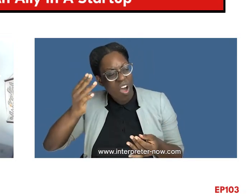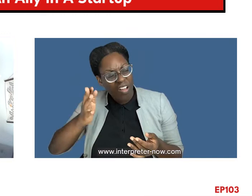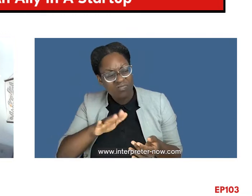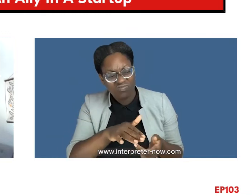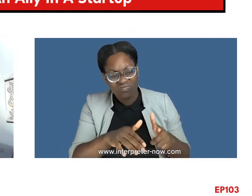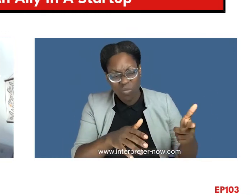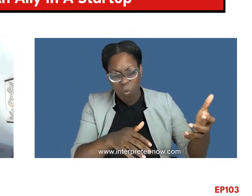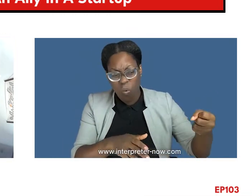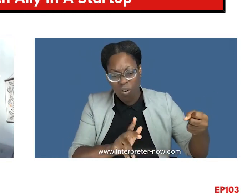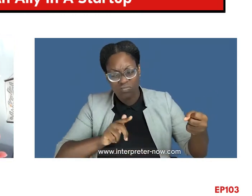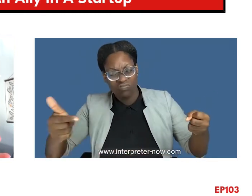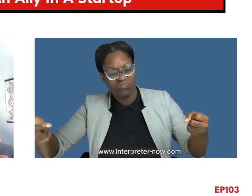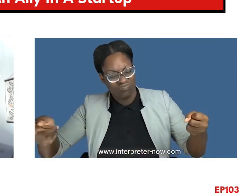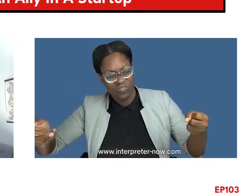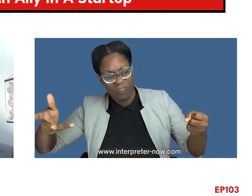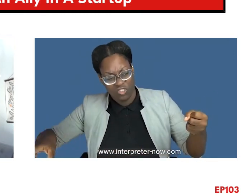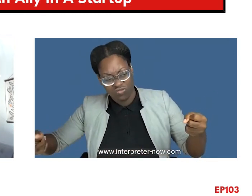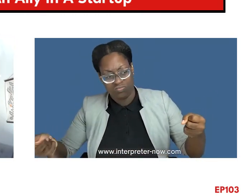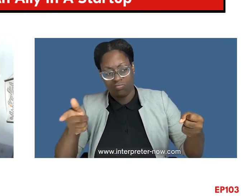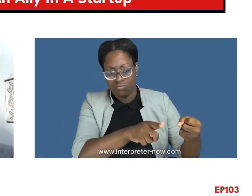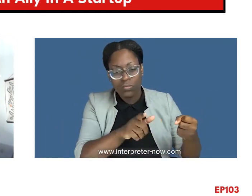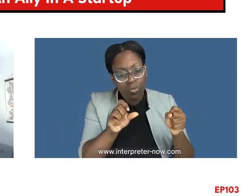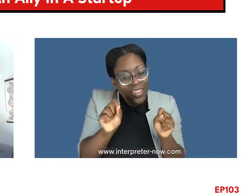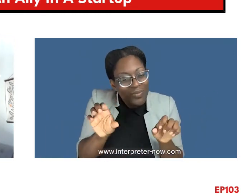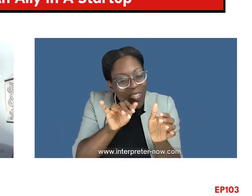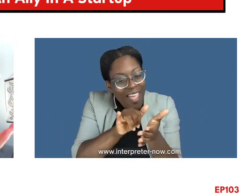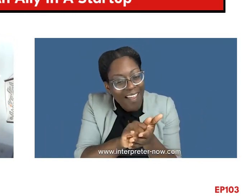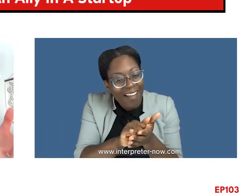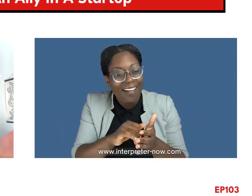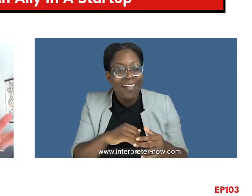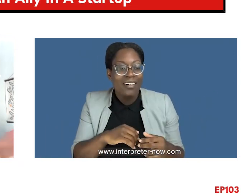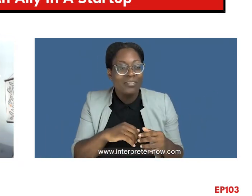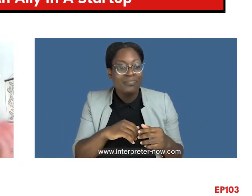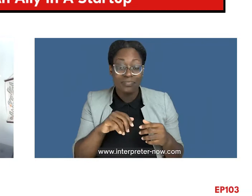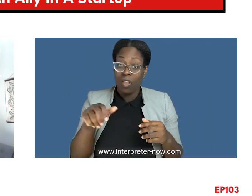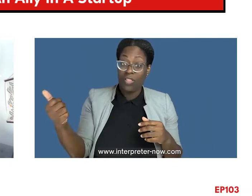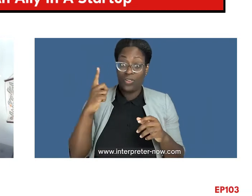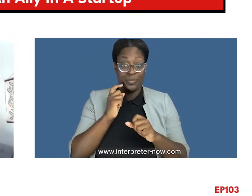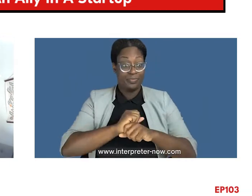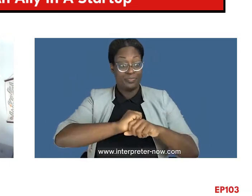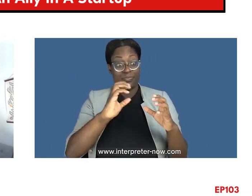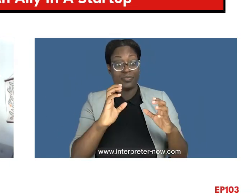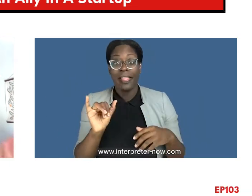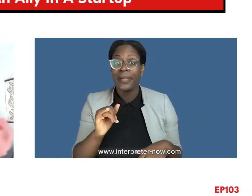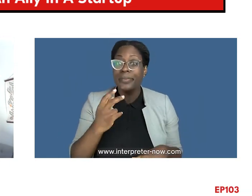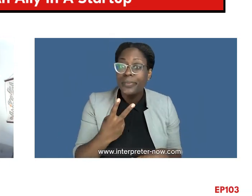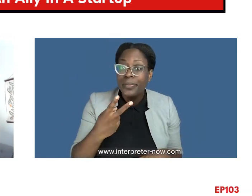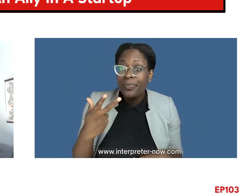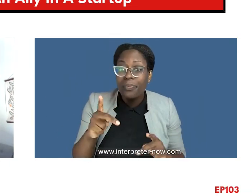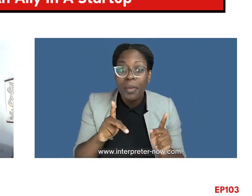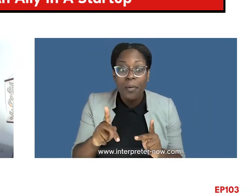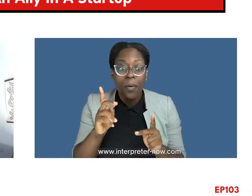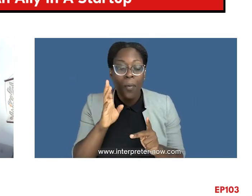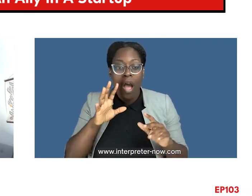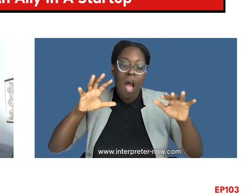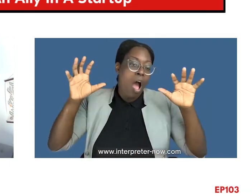simple. Really, it's just making space in the conversation. I don't think Paula was finished with her thought. I'd love to